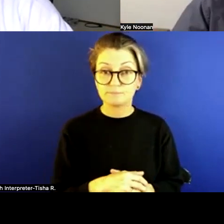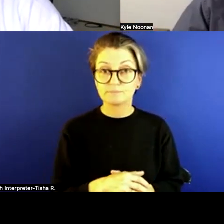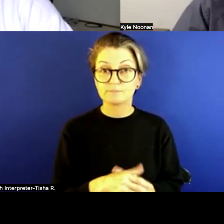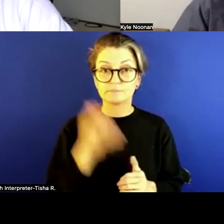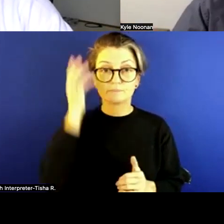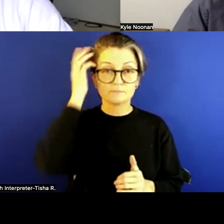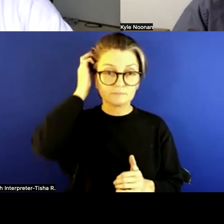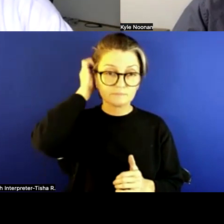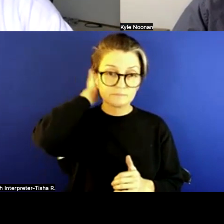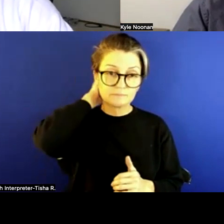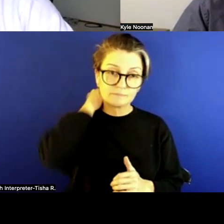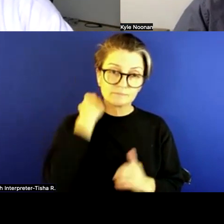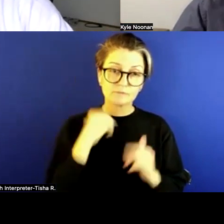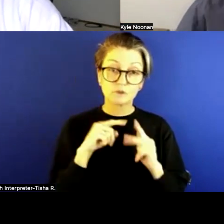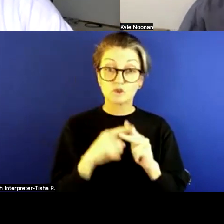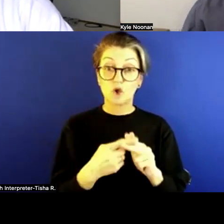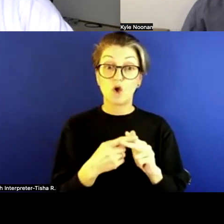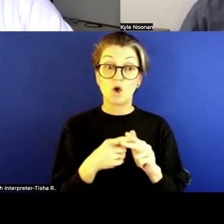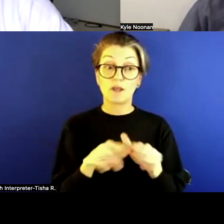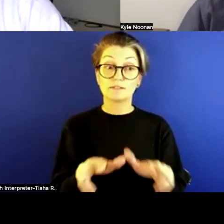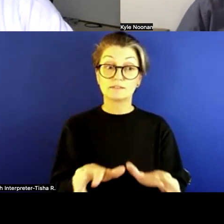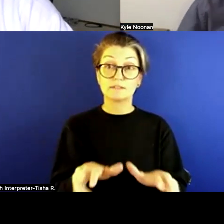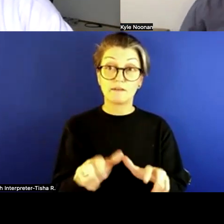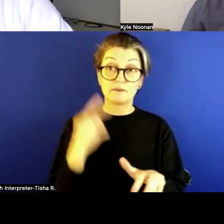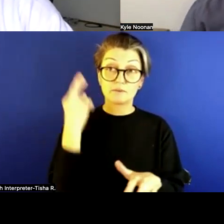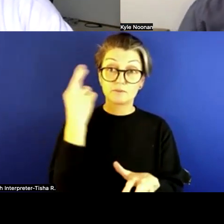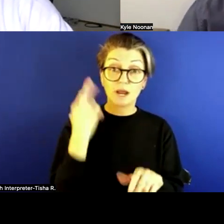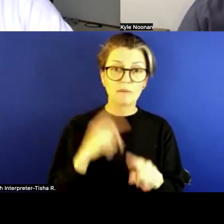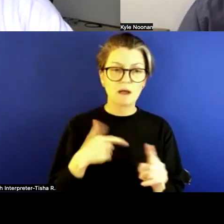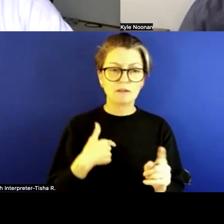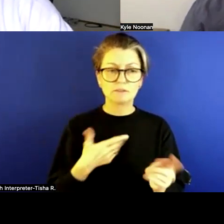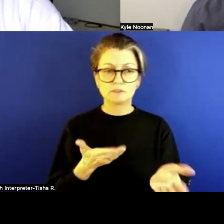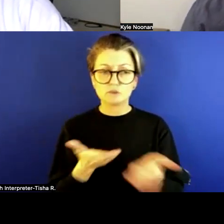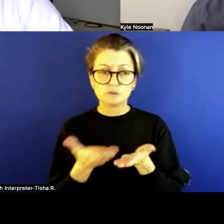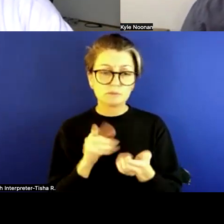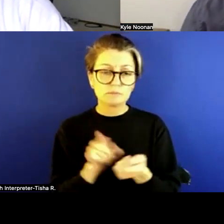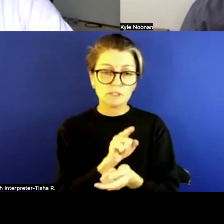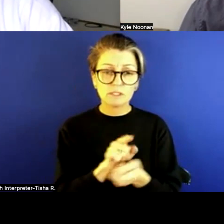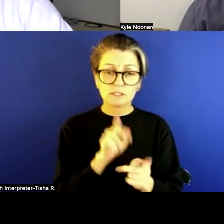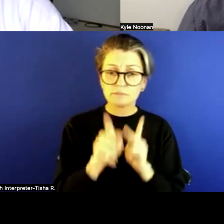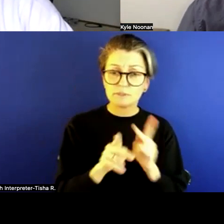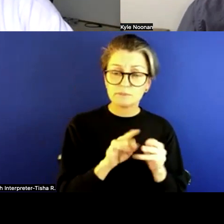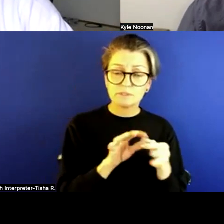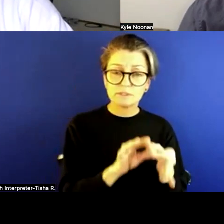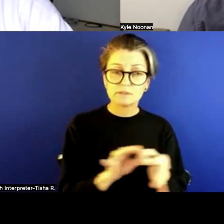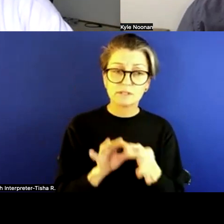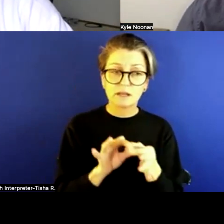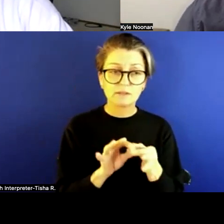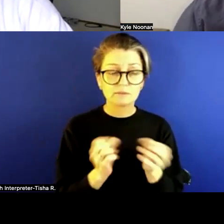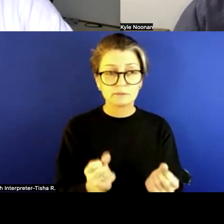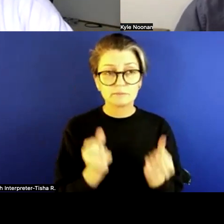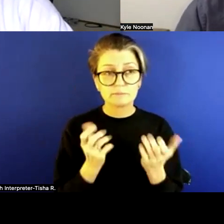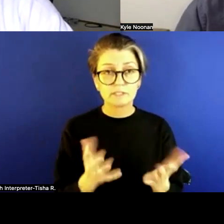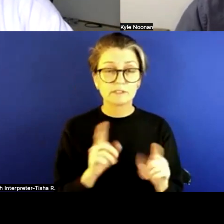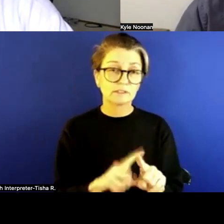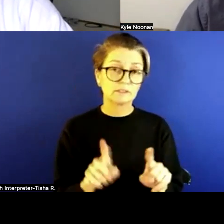again started out selfish, but as I served, as I met people, as I connected with so many different